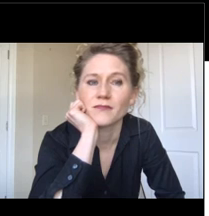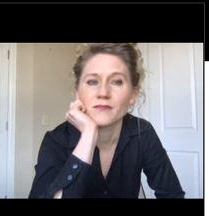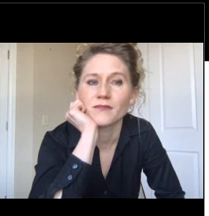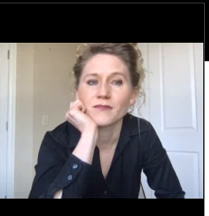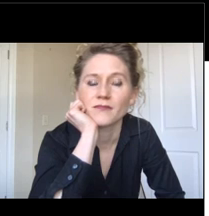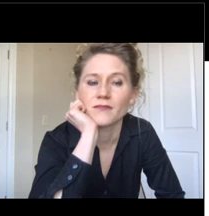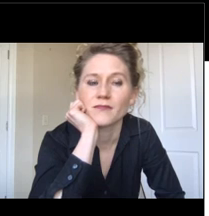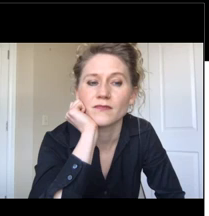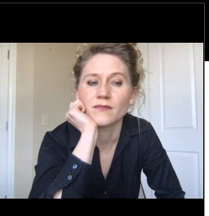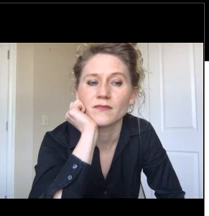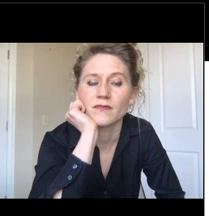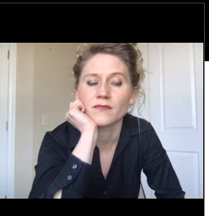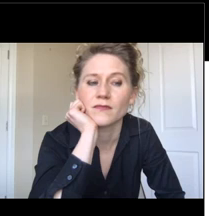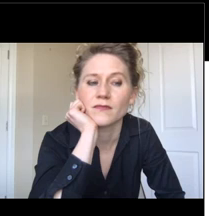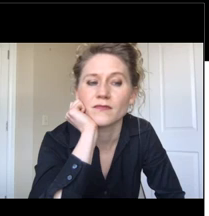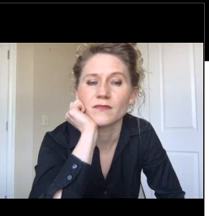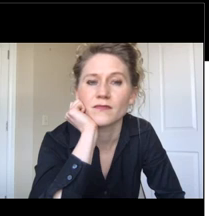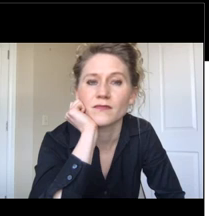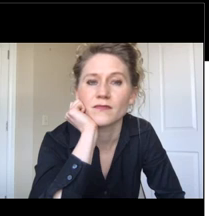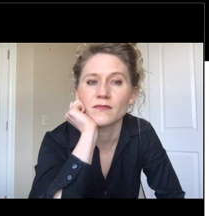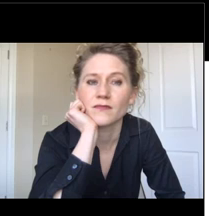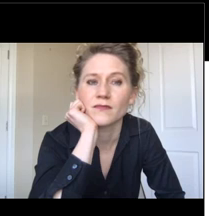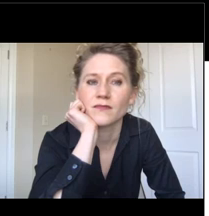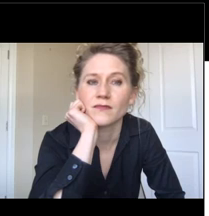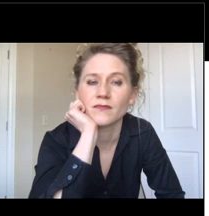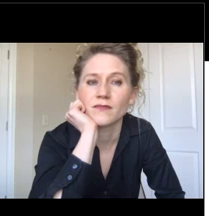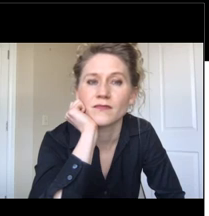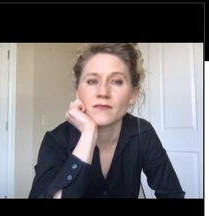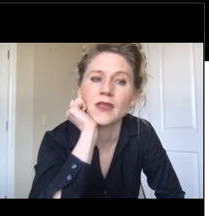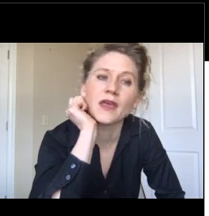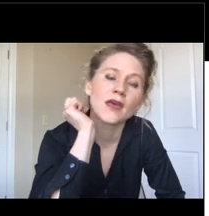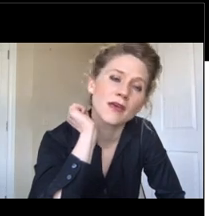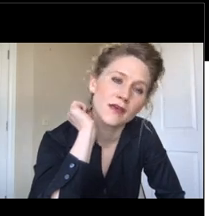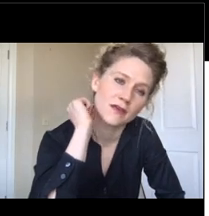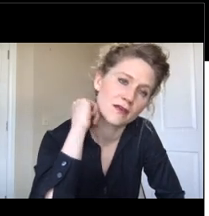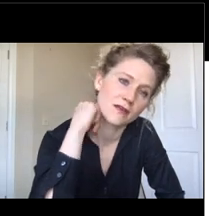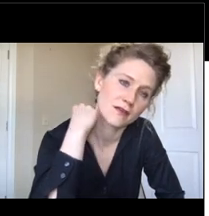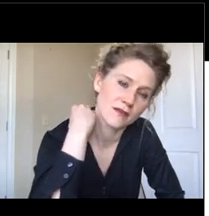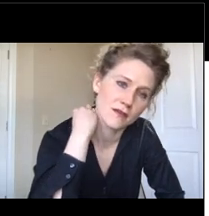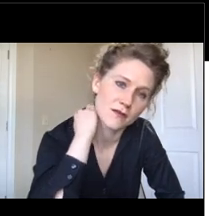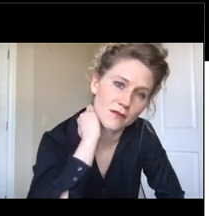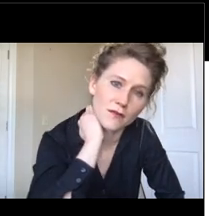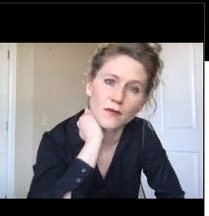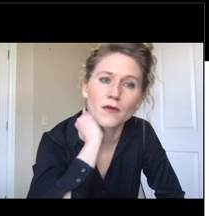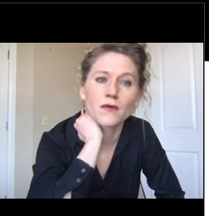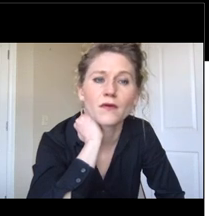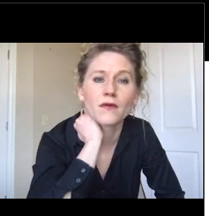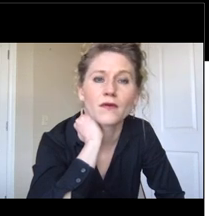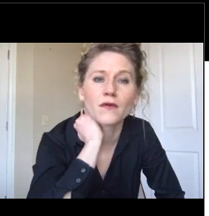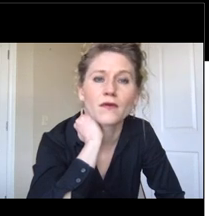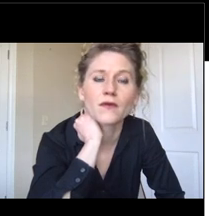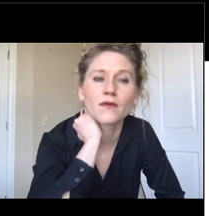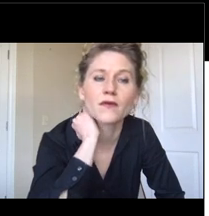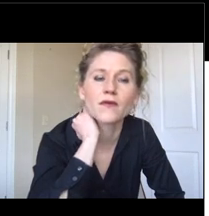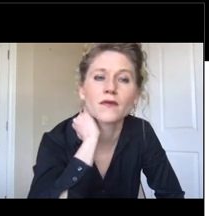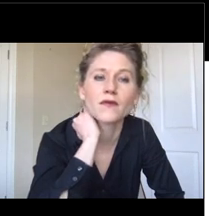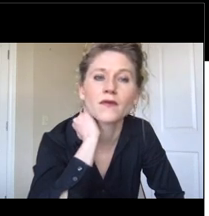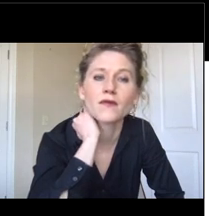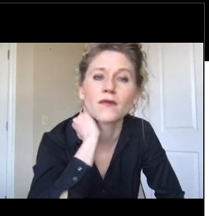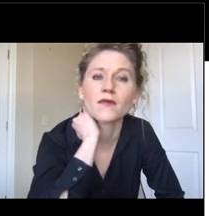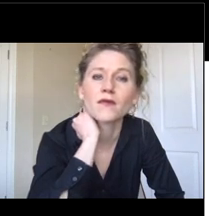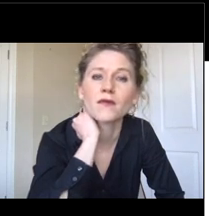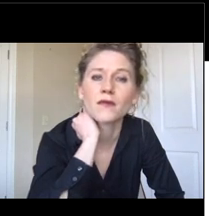areas that were on. The roads were about 7 or 8 years old, and we were able to put a slurry on them right away. But it should bring it up. And in the next year or two,